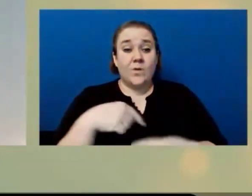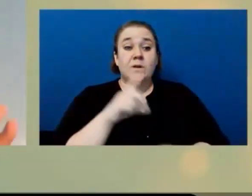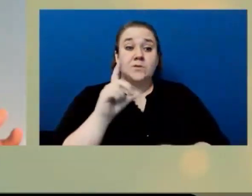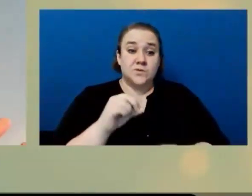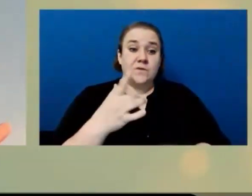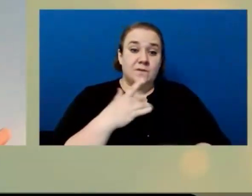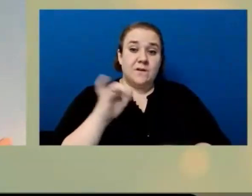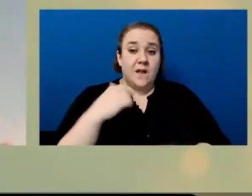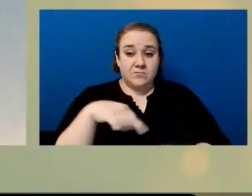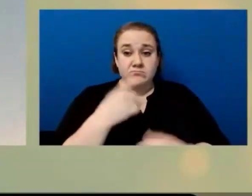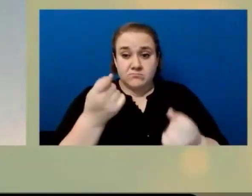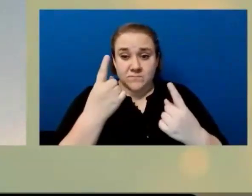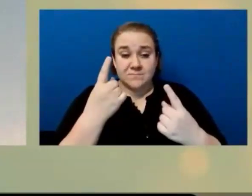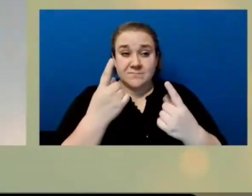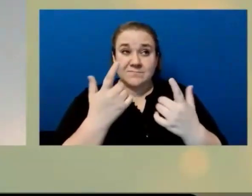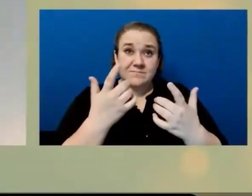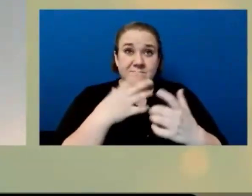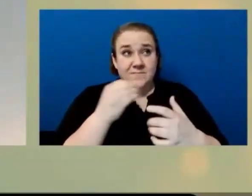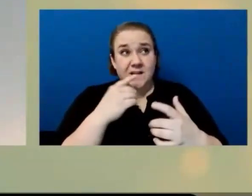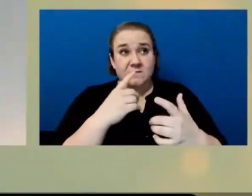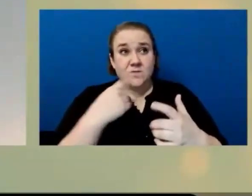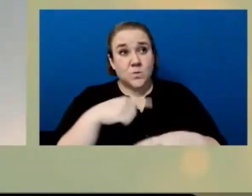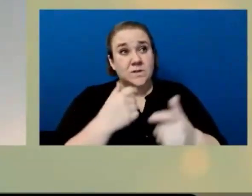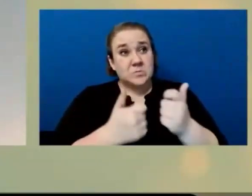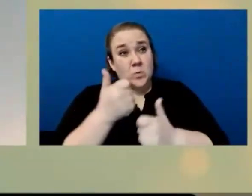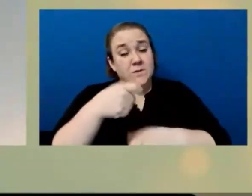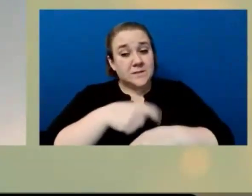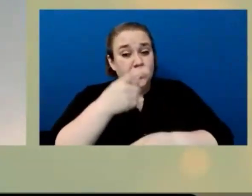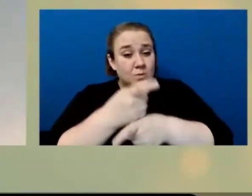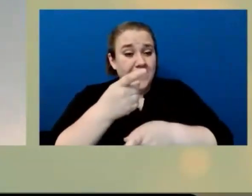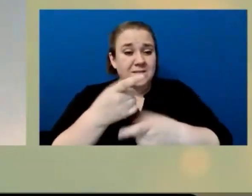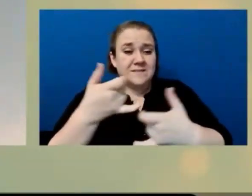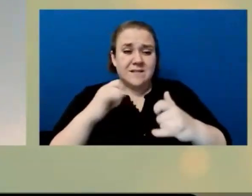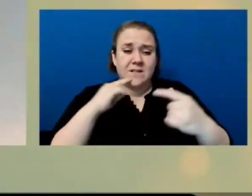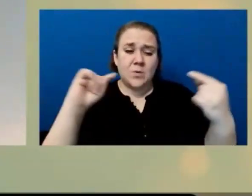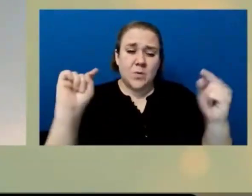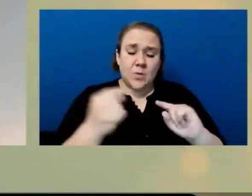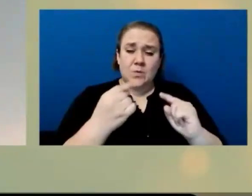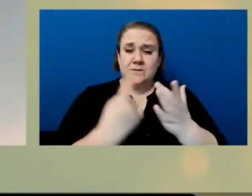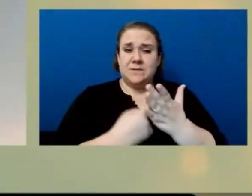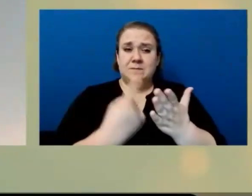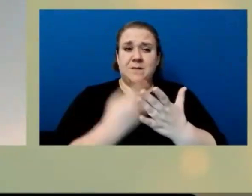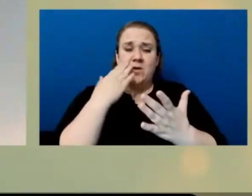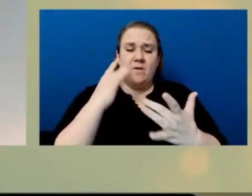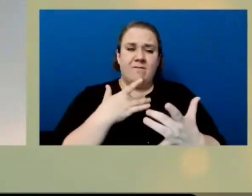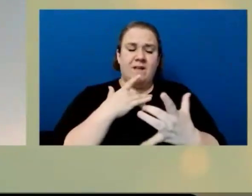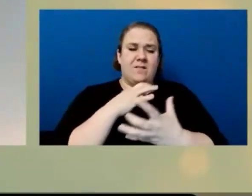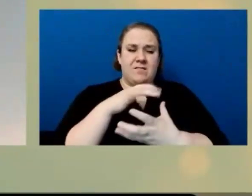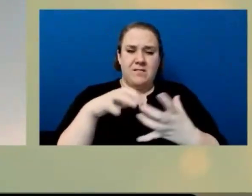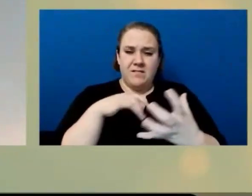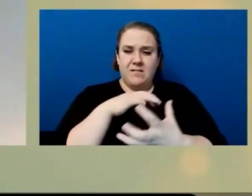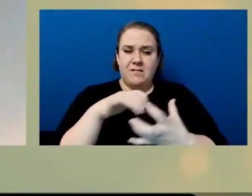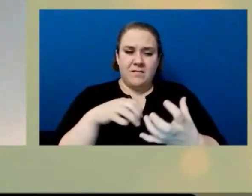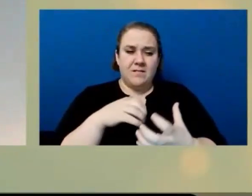at once. To hold your sparkle-eyed child and her precious stuffed sloth in your lap while